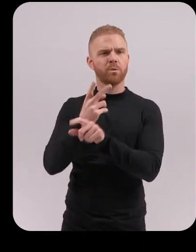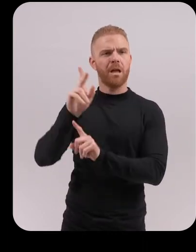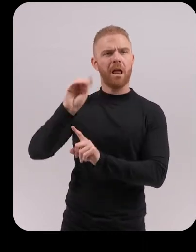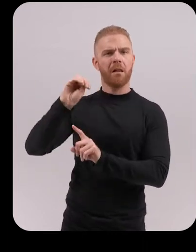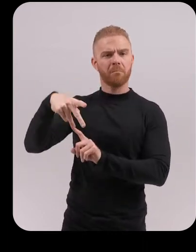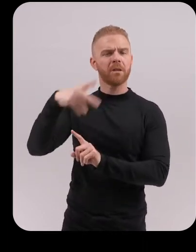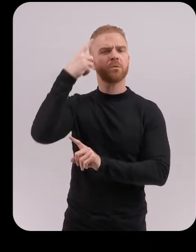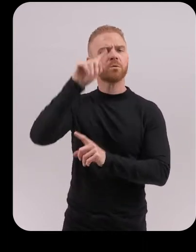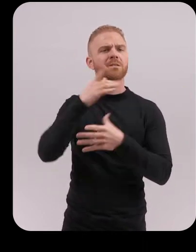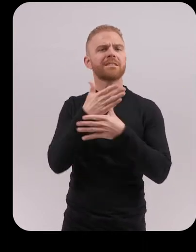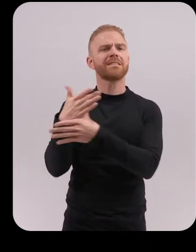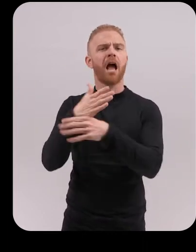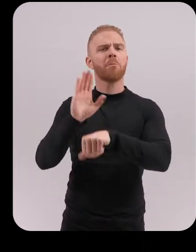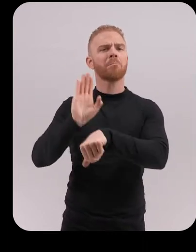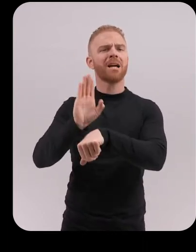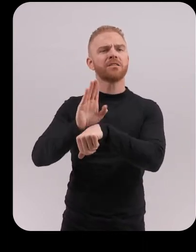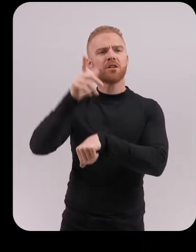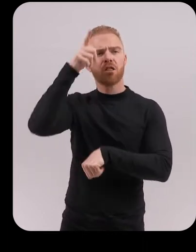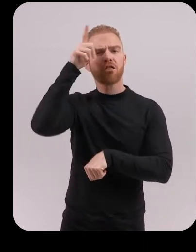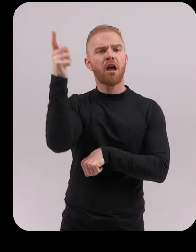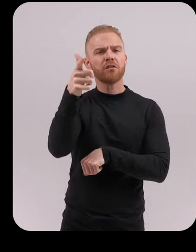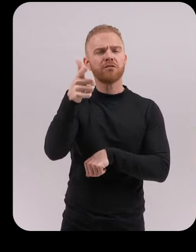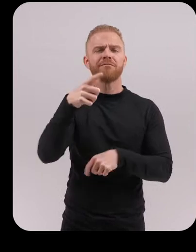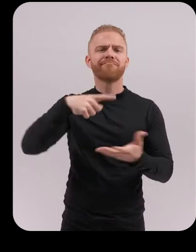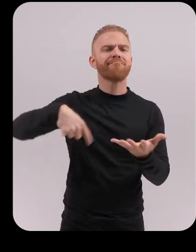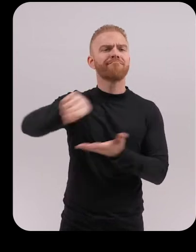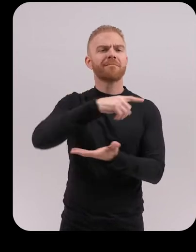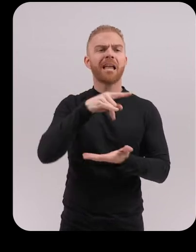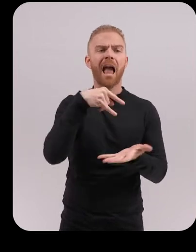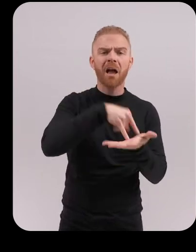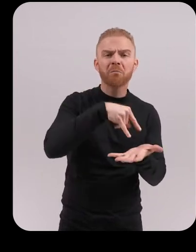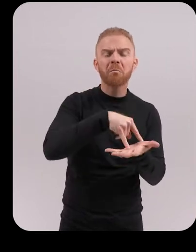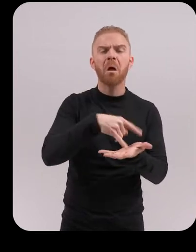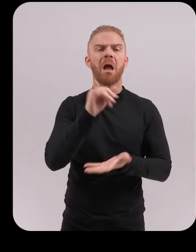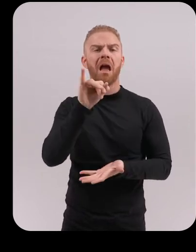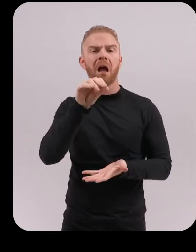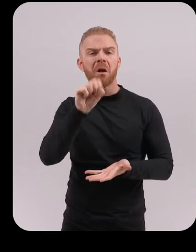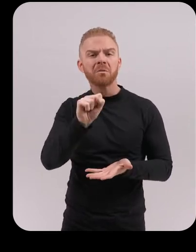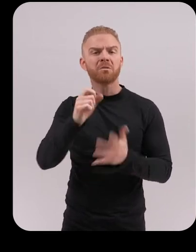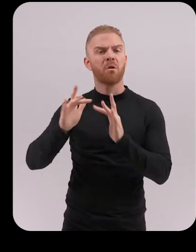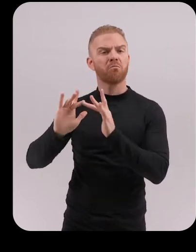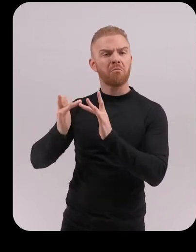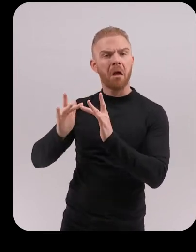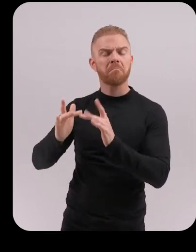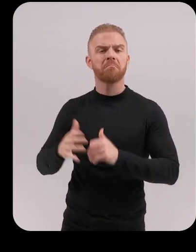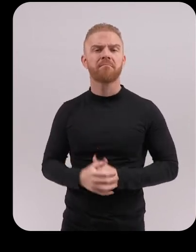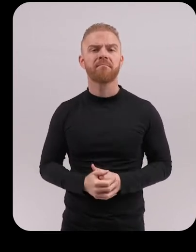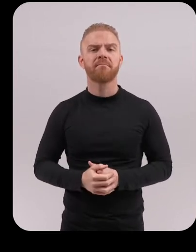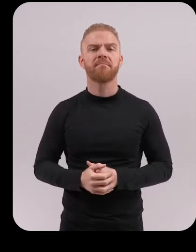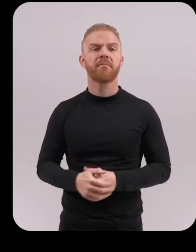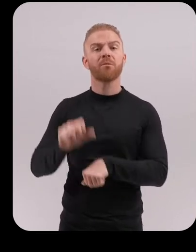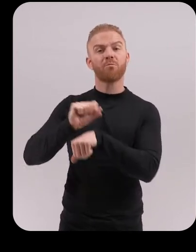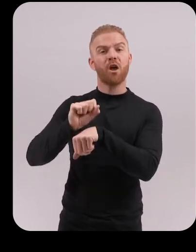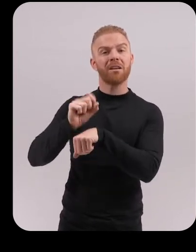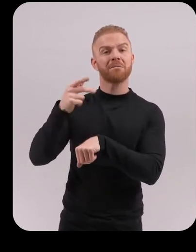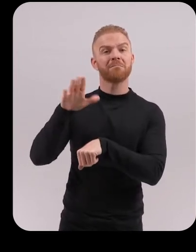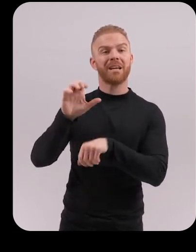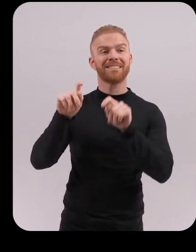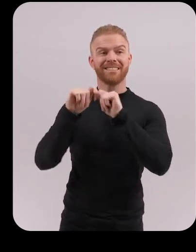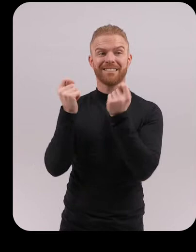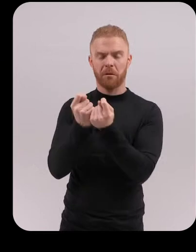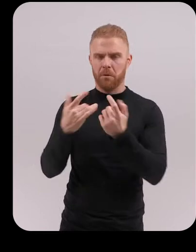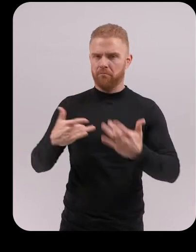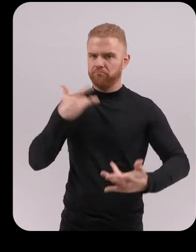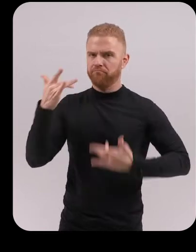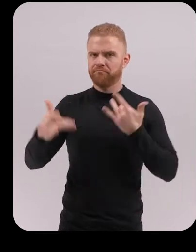Kotlin multi-platform to share business logic across Android, iOS, and web. The Workspace team is